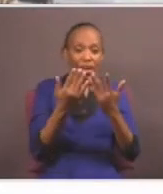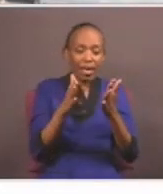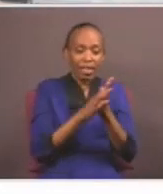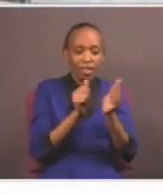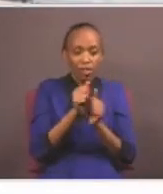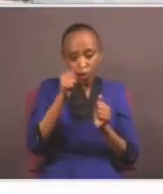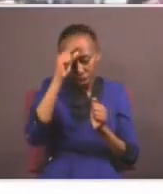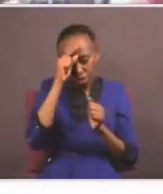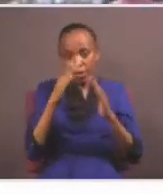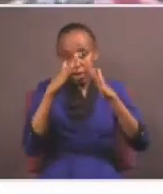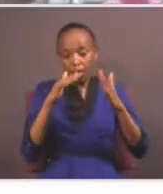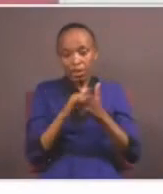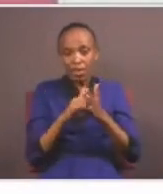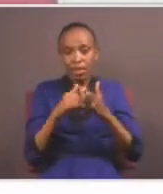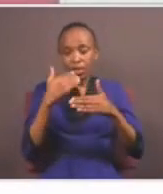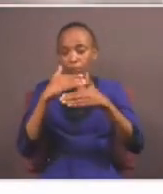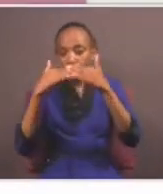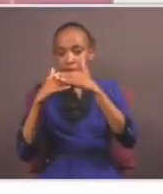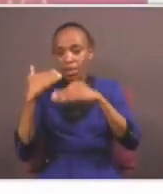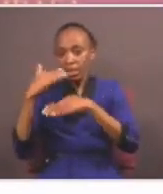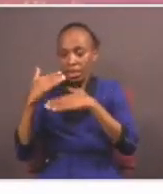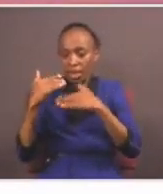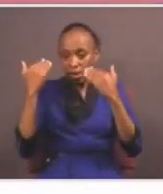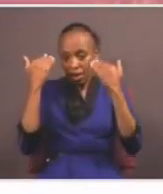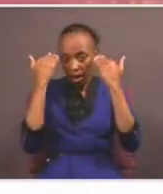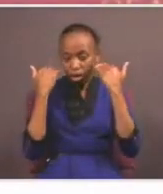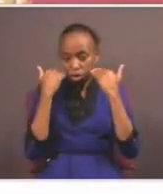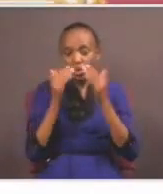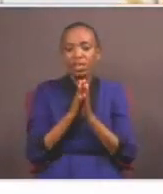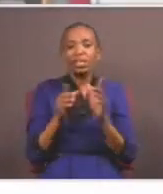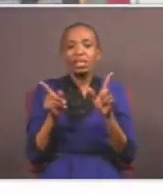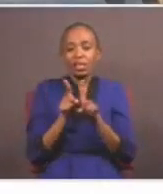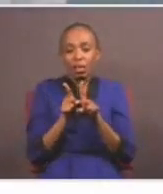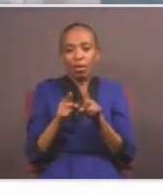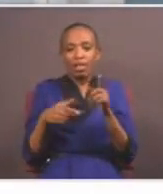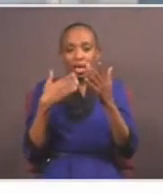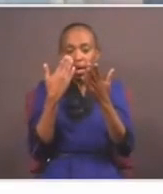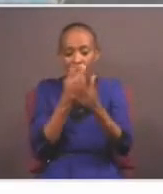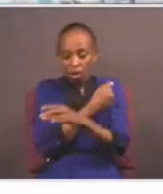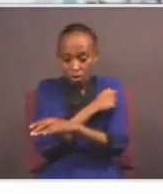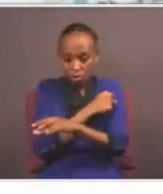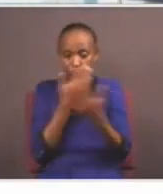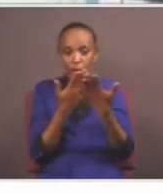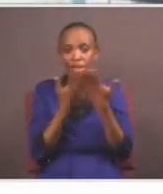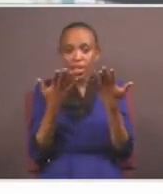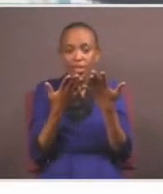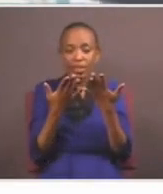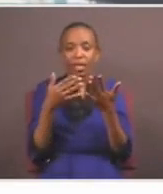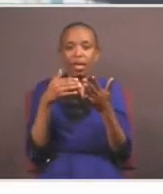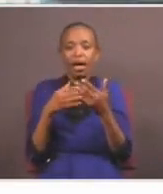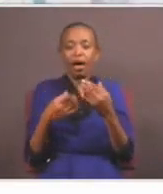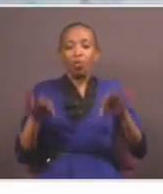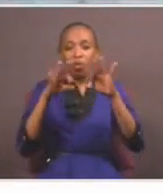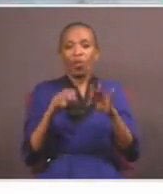government quarters, which is a two-story building adjacent to the Coast General Teaching and Referral Hospital, where property worth thousands of shillings